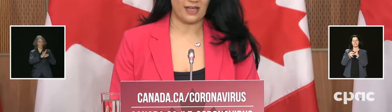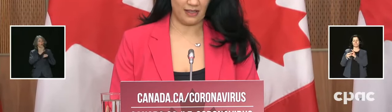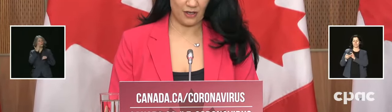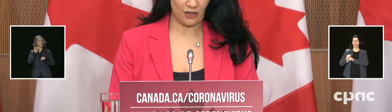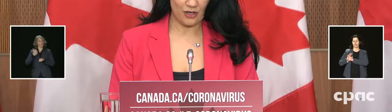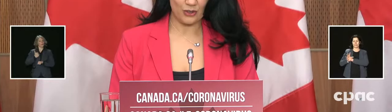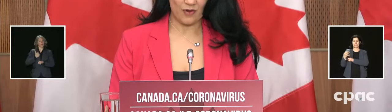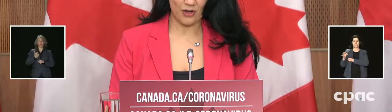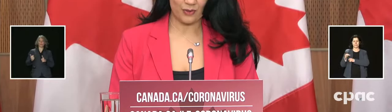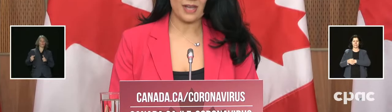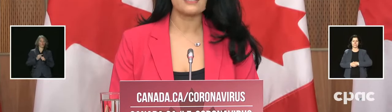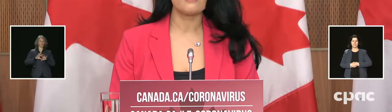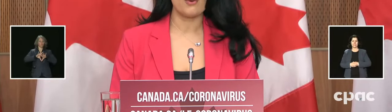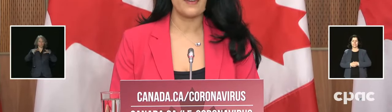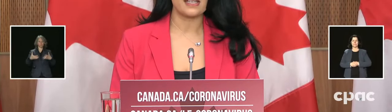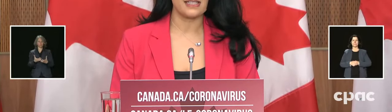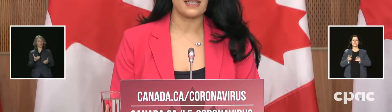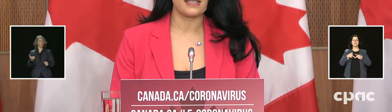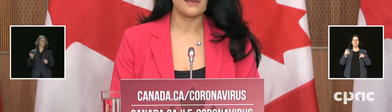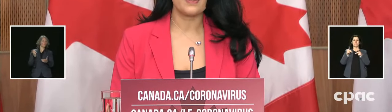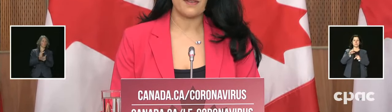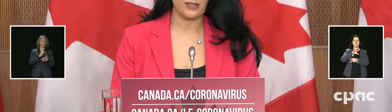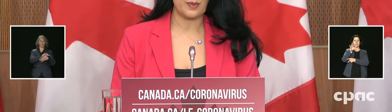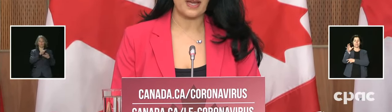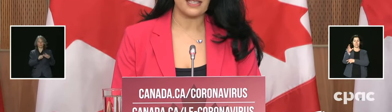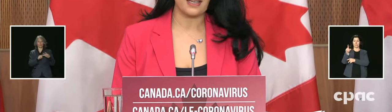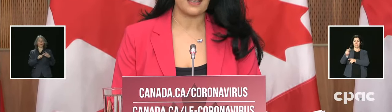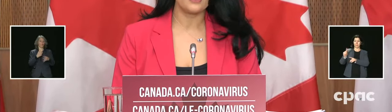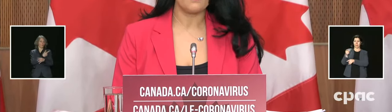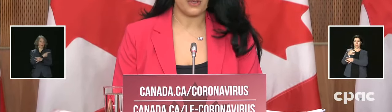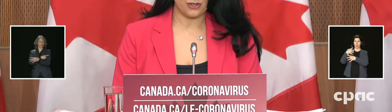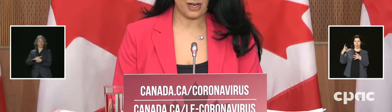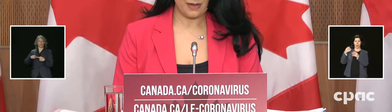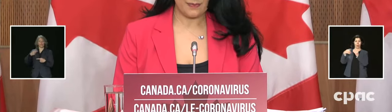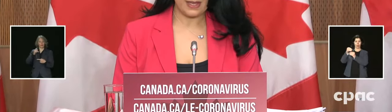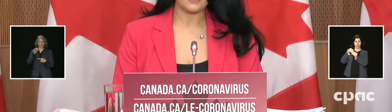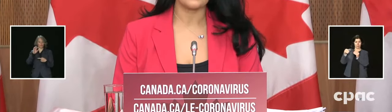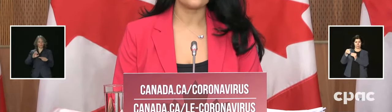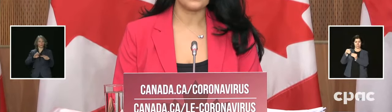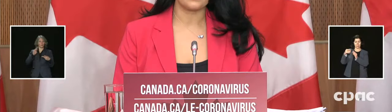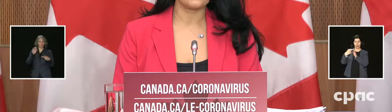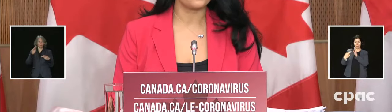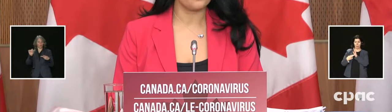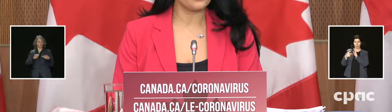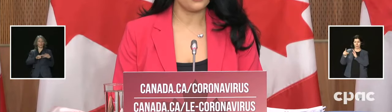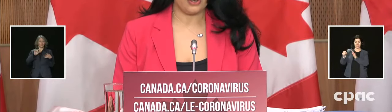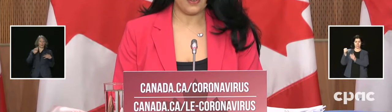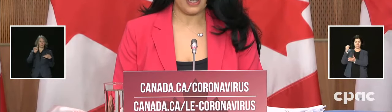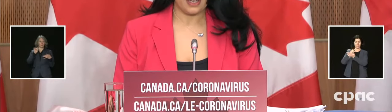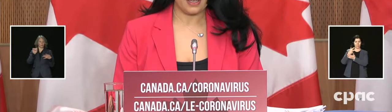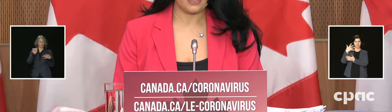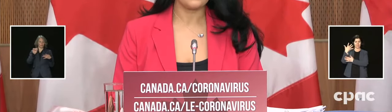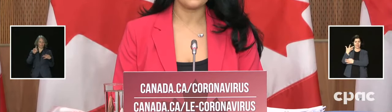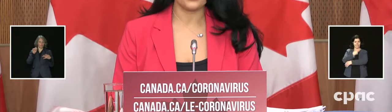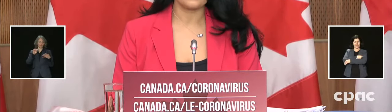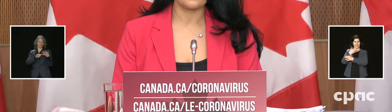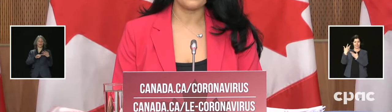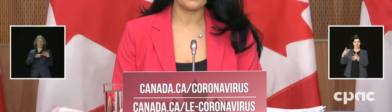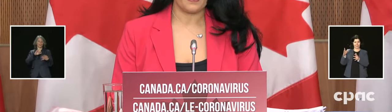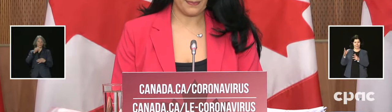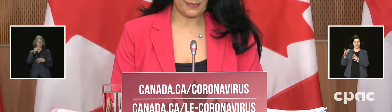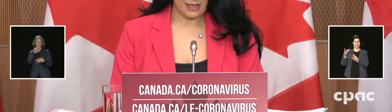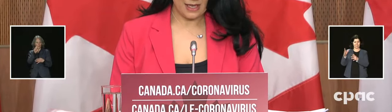major regulator to have authorized 4 vaccines: Pfizer-BioNTech, Moderna, AstraZeneca Serum Institute of India, and